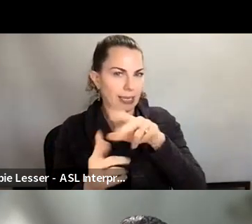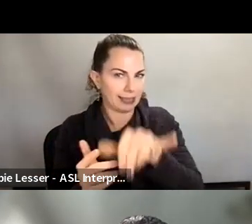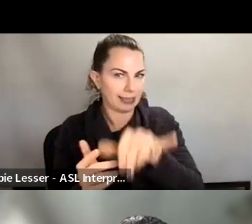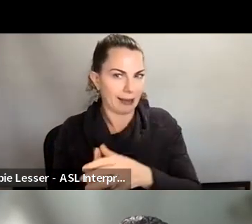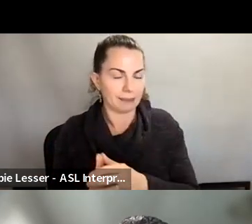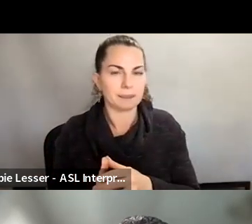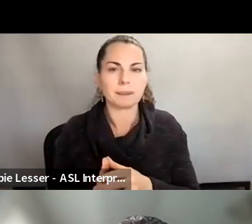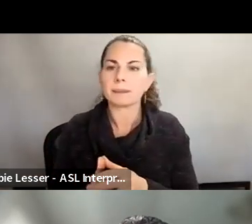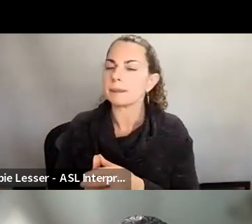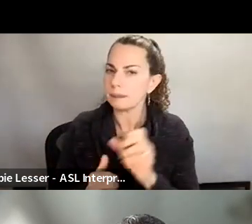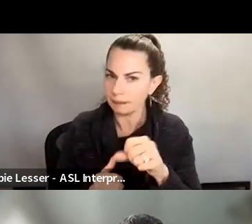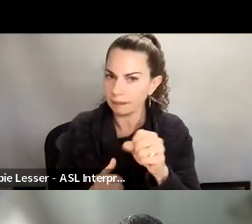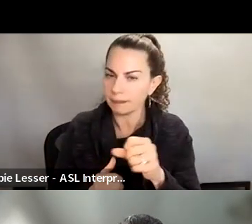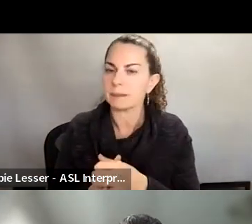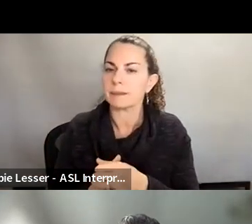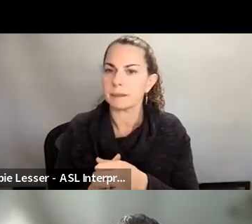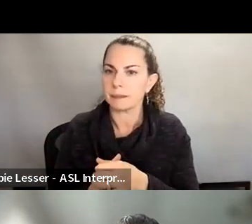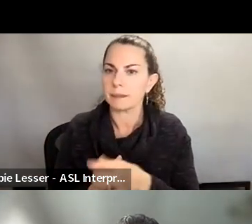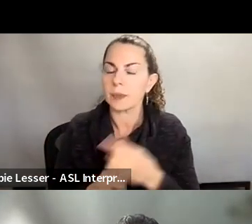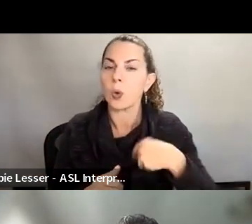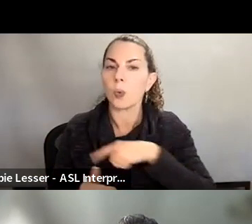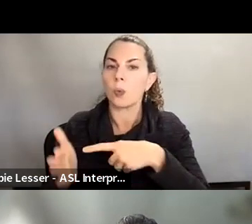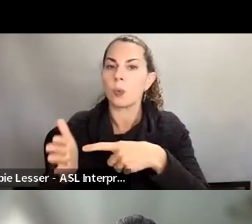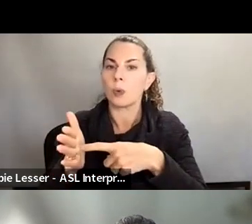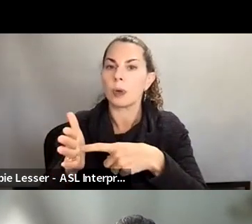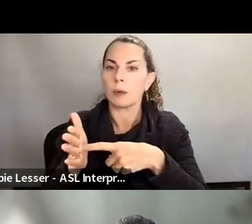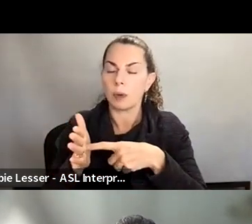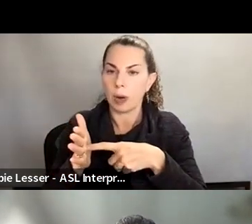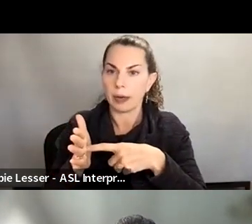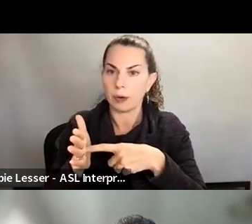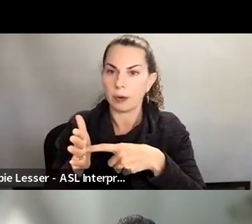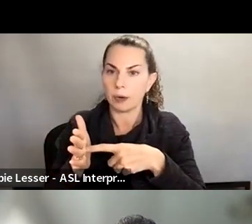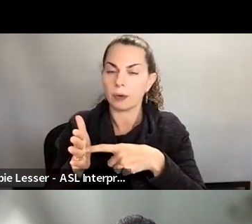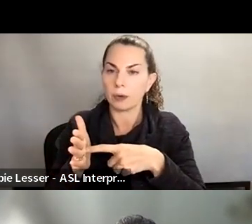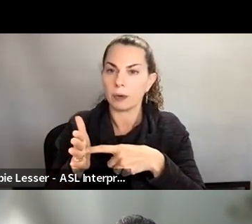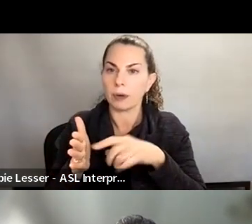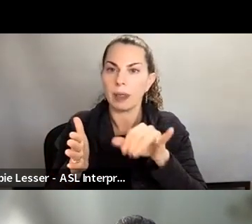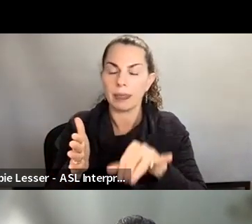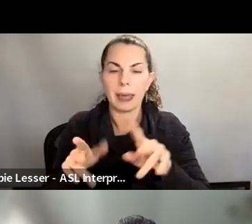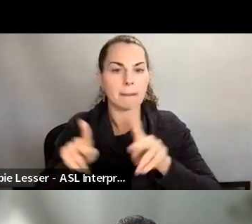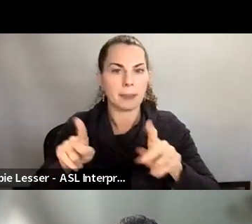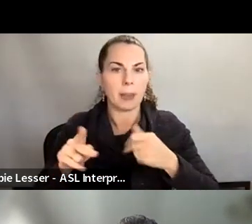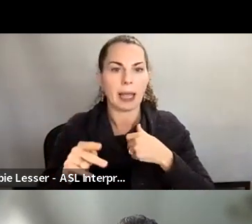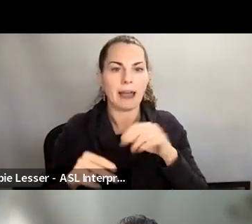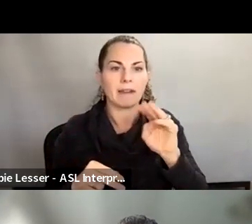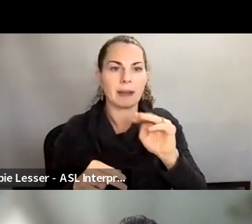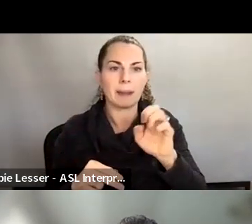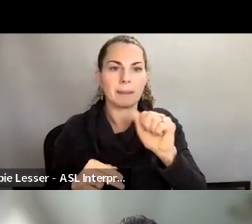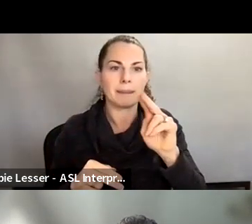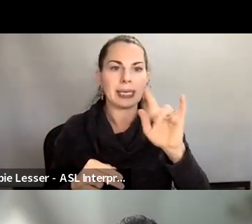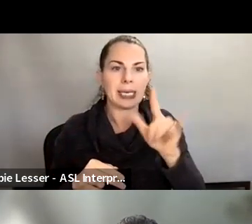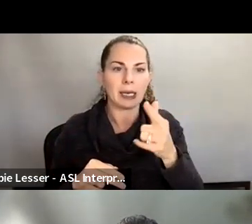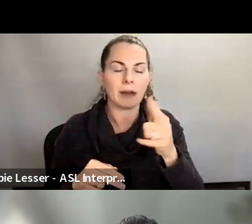Sure. So we require that, you know, folks have meaningful access to the program. And